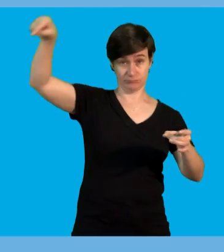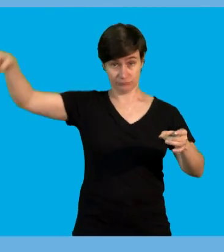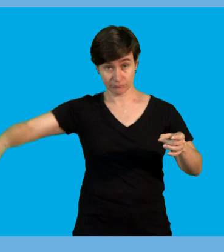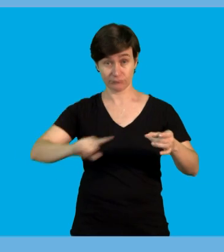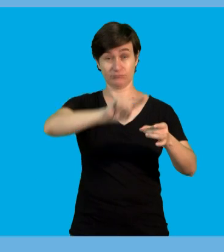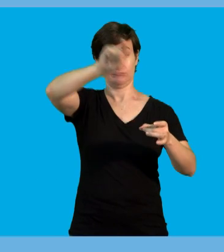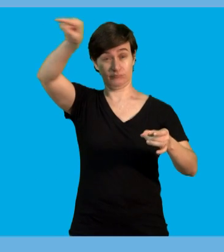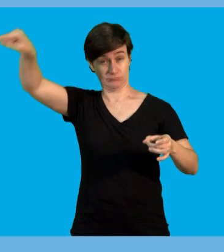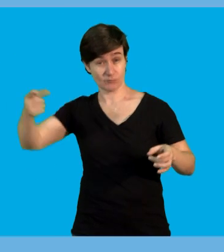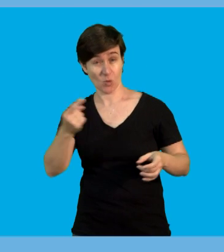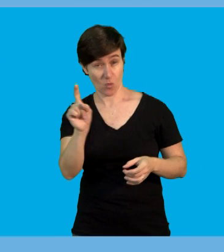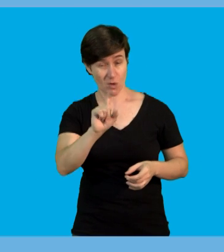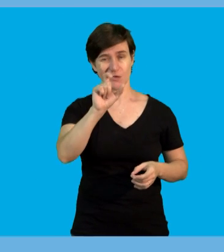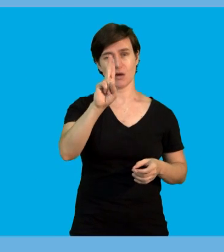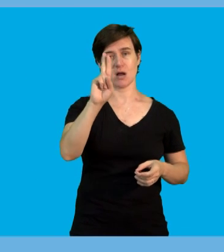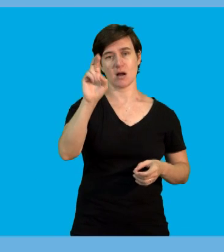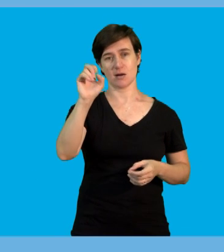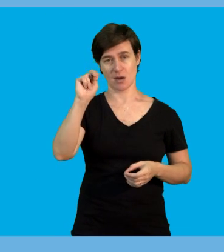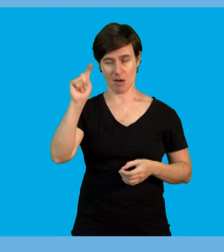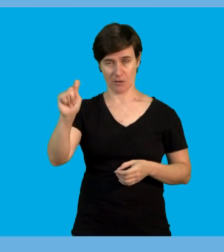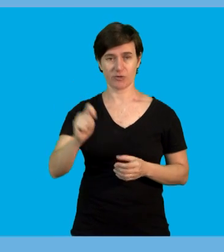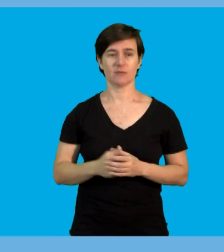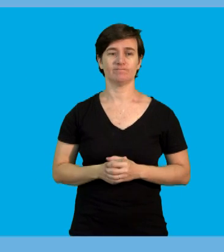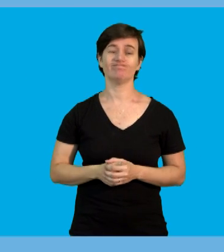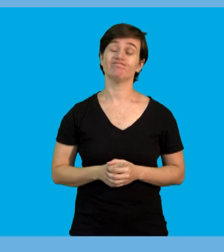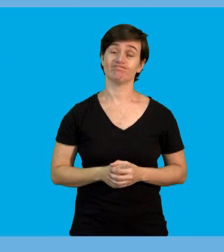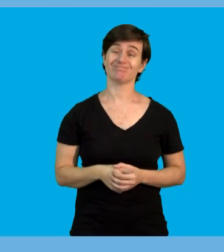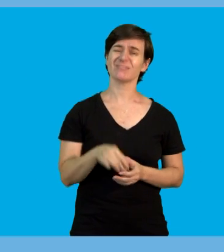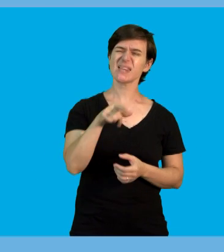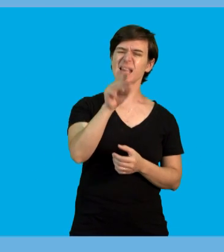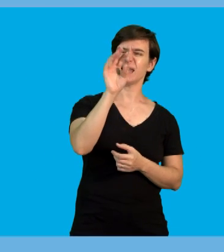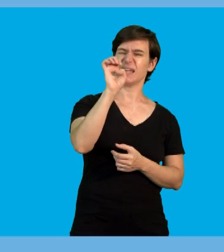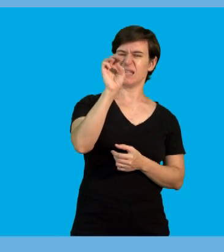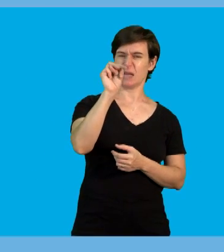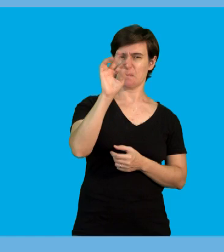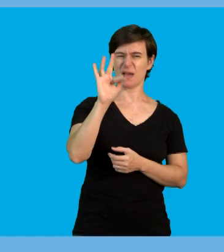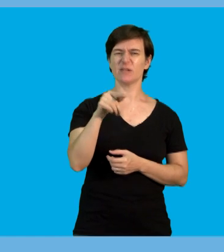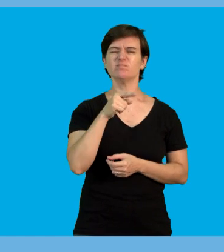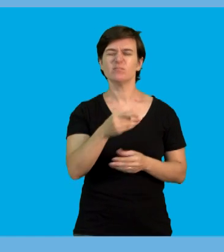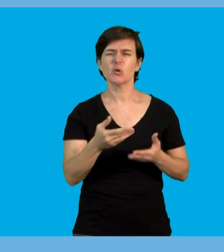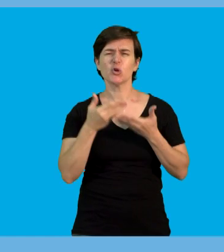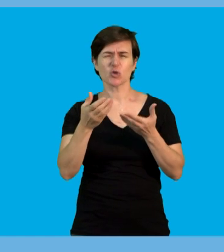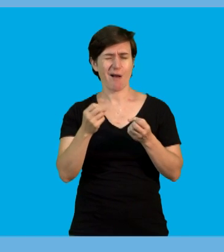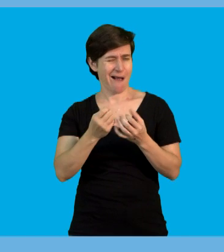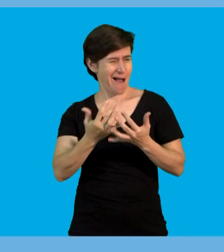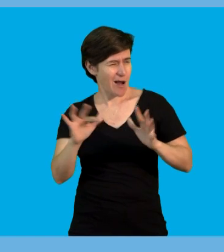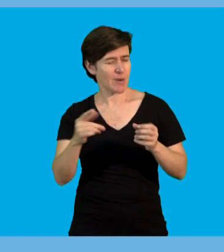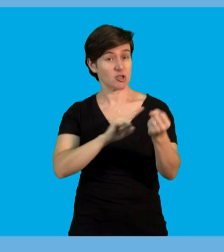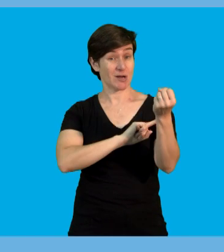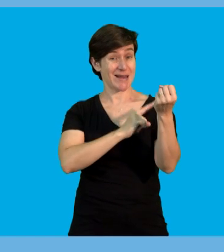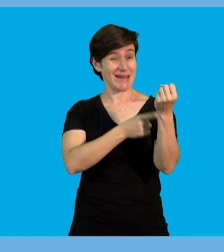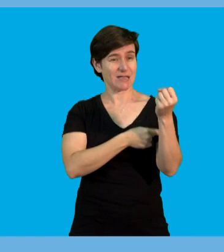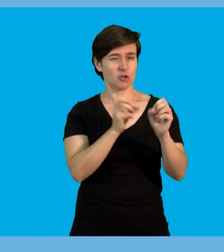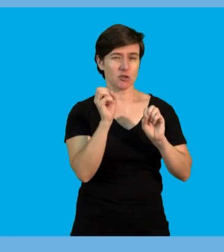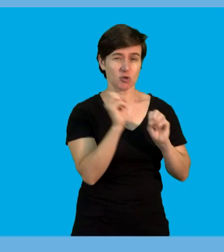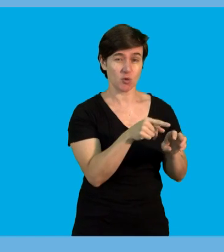our electric current. Then the EMF, it indicates how much energy is stored in